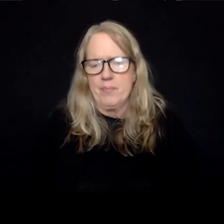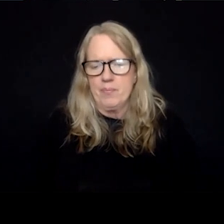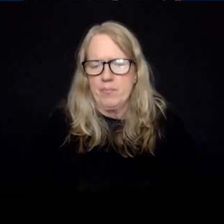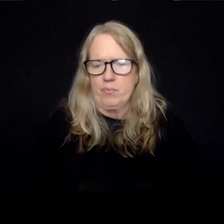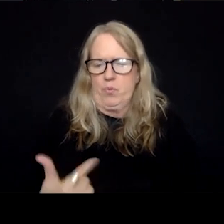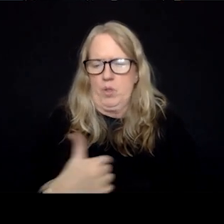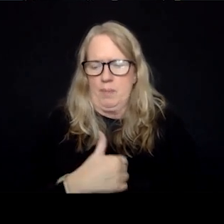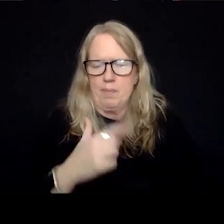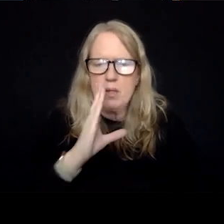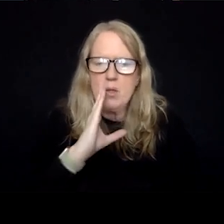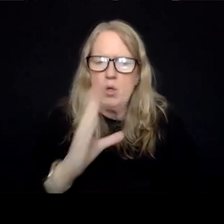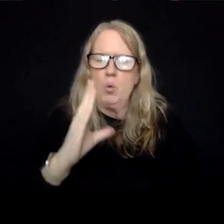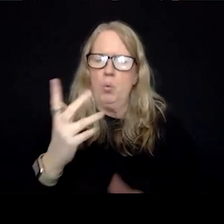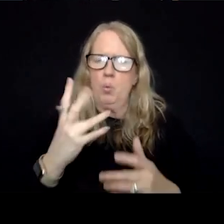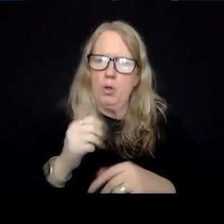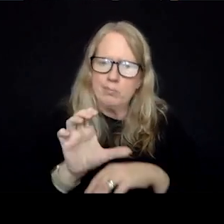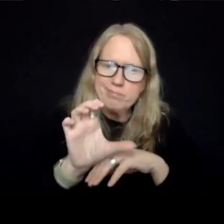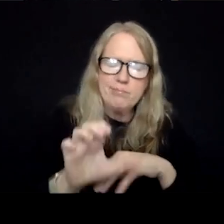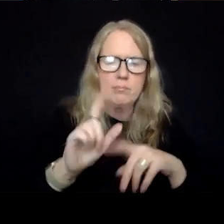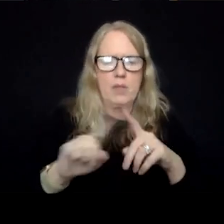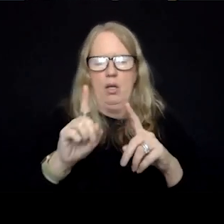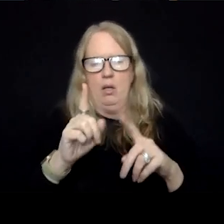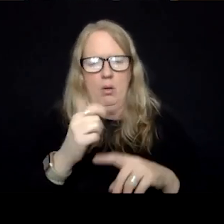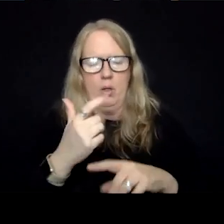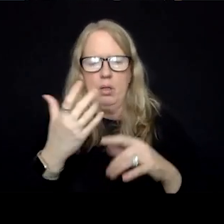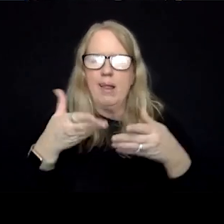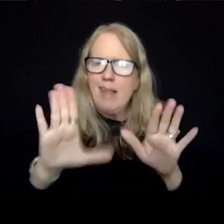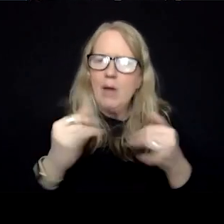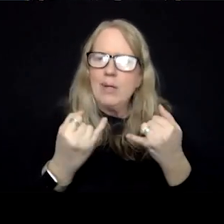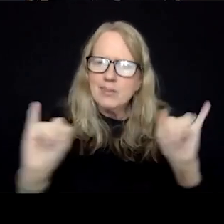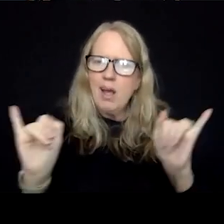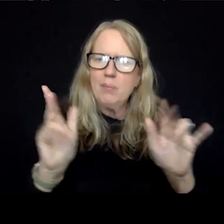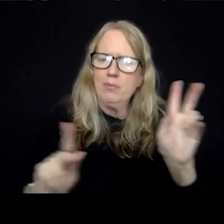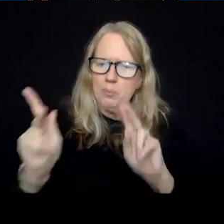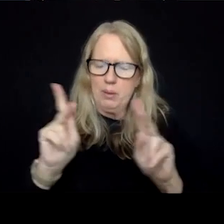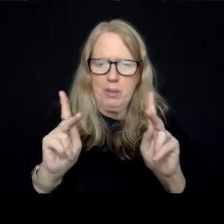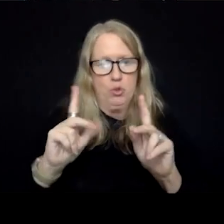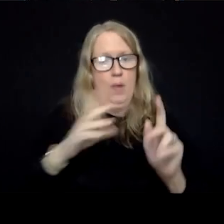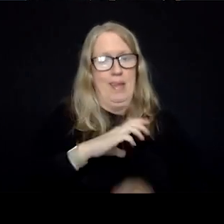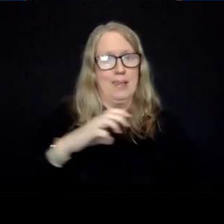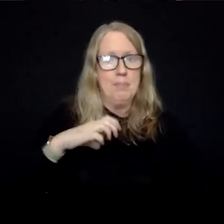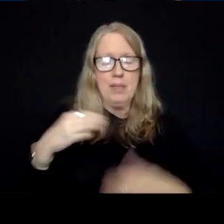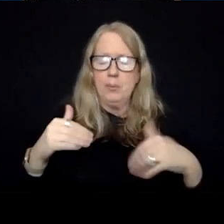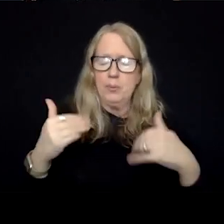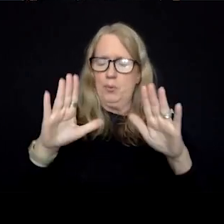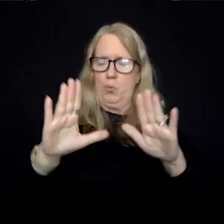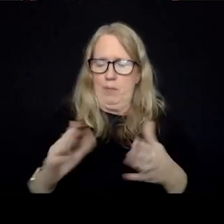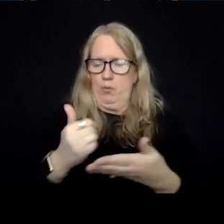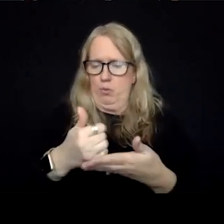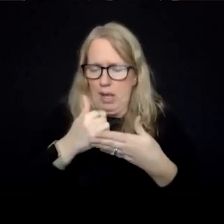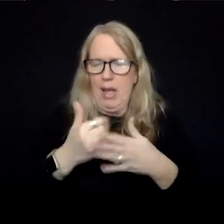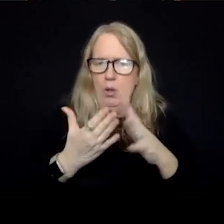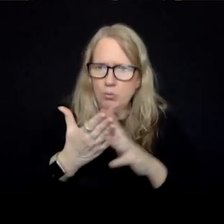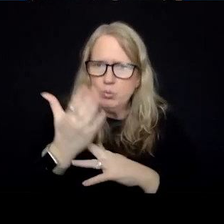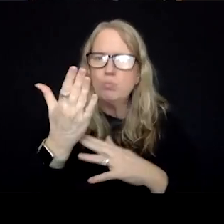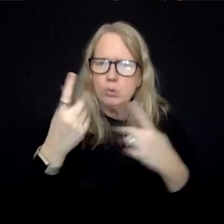inadvertently usurping the authority or autonomy of the individuals that we're aiming to support. And so the steering committee has been quite wonderful in helping us parse through that work